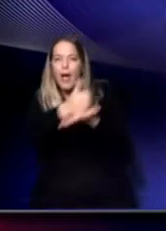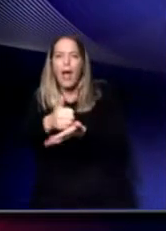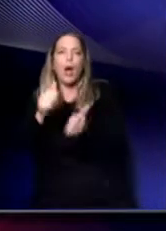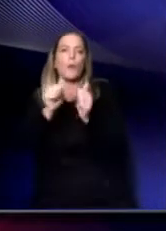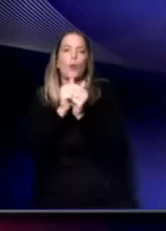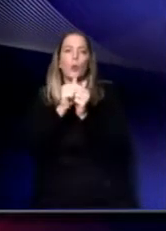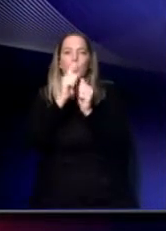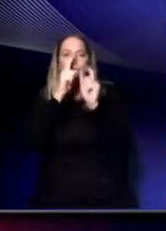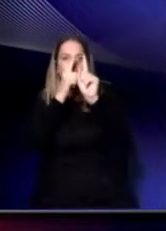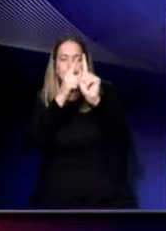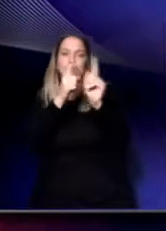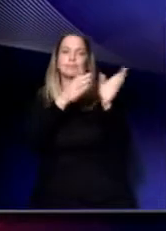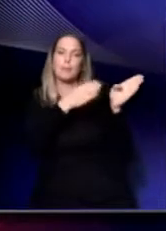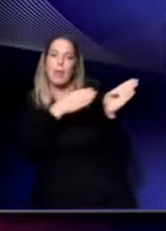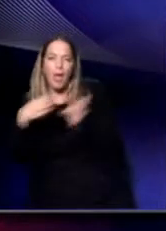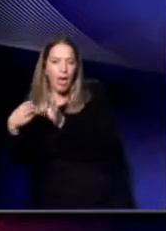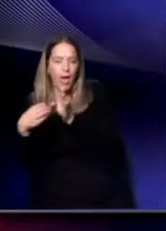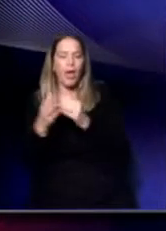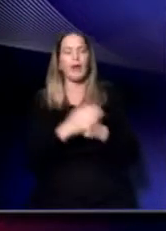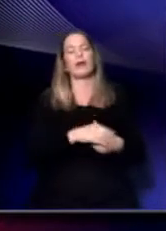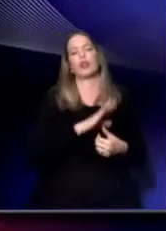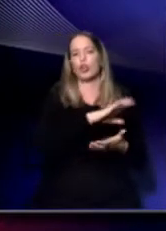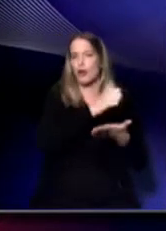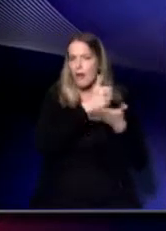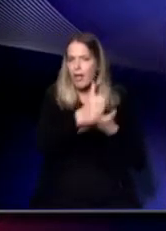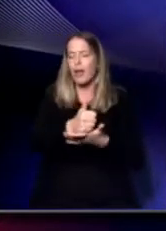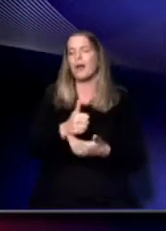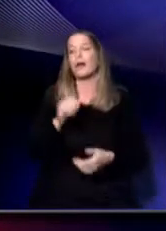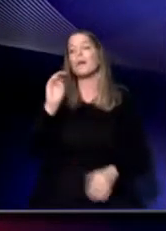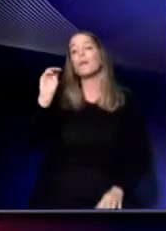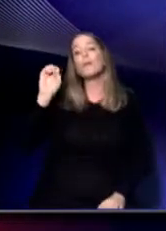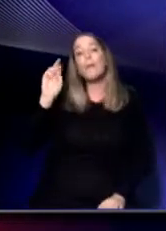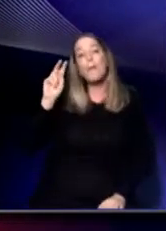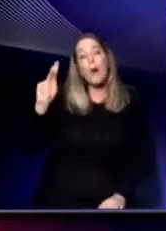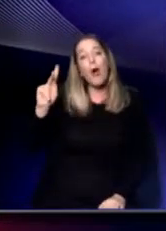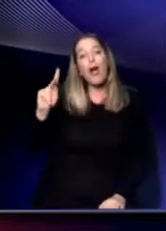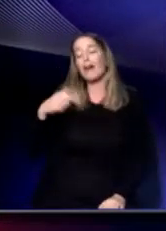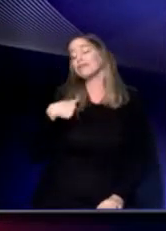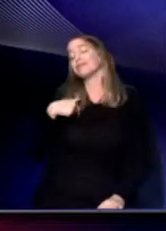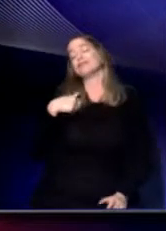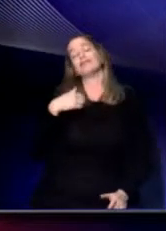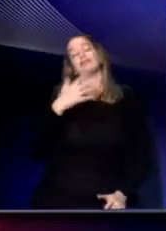Mark, I particularly appreciated working with you. You